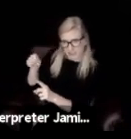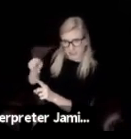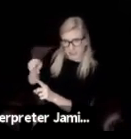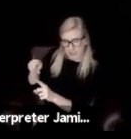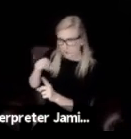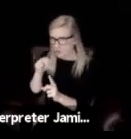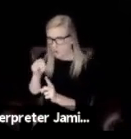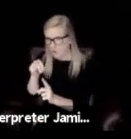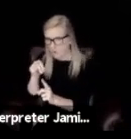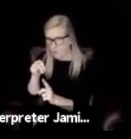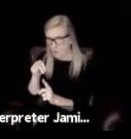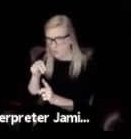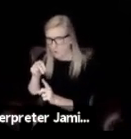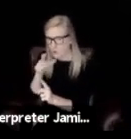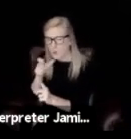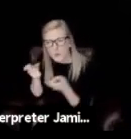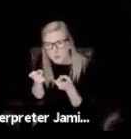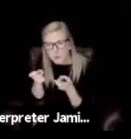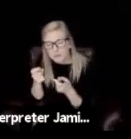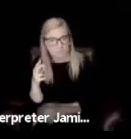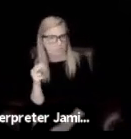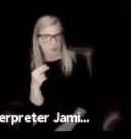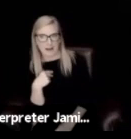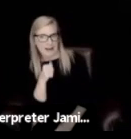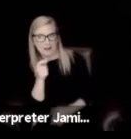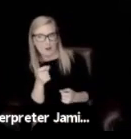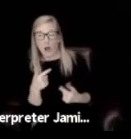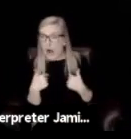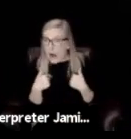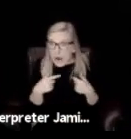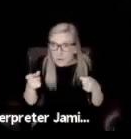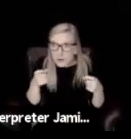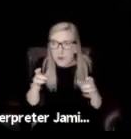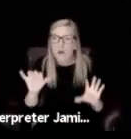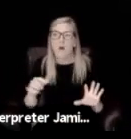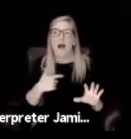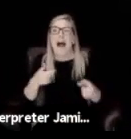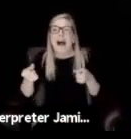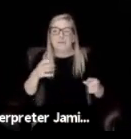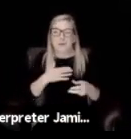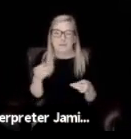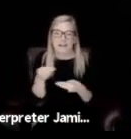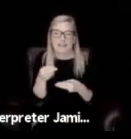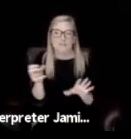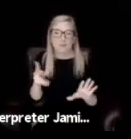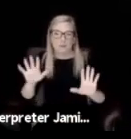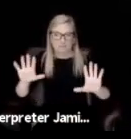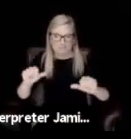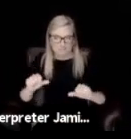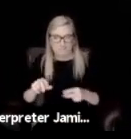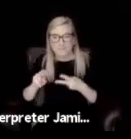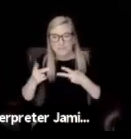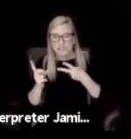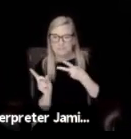Shelby, No. you are? No, I'm not controlling the slide. I'm controlling. Okay. All right. All right. So, and then the second